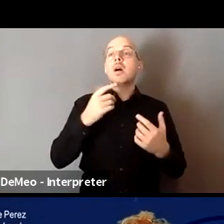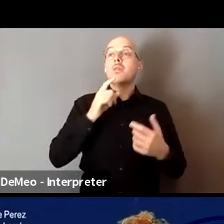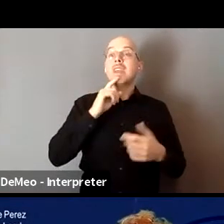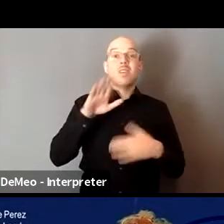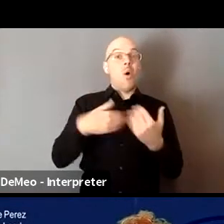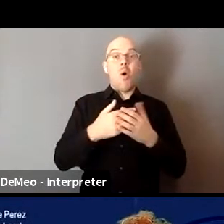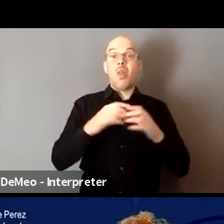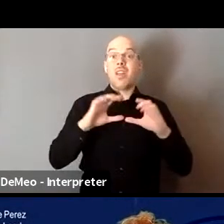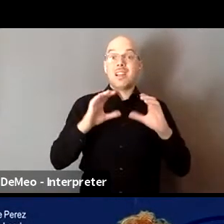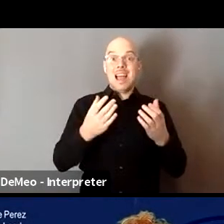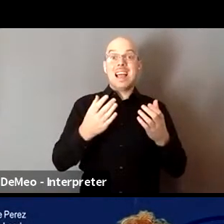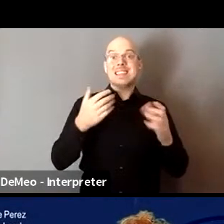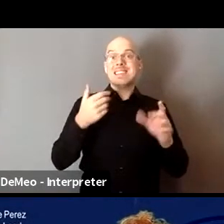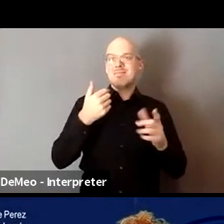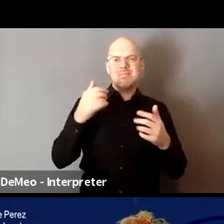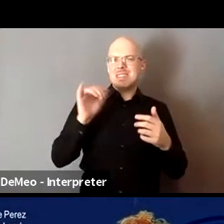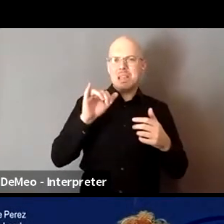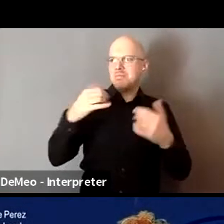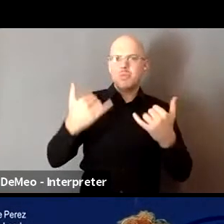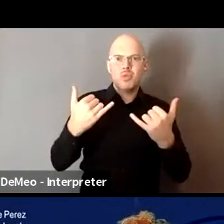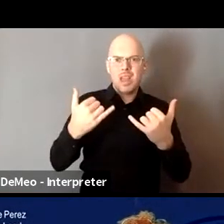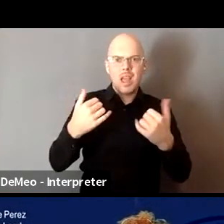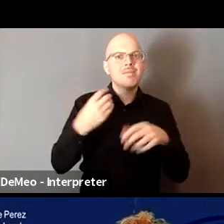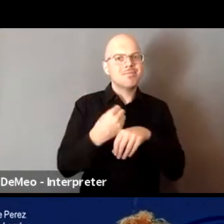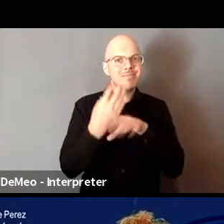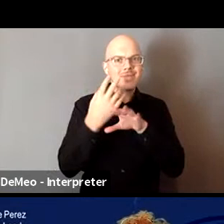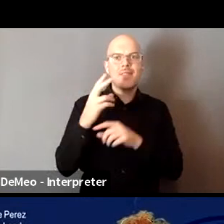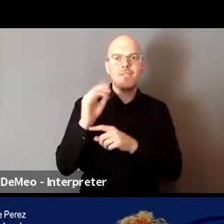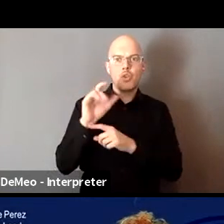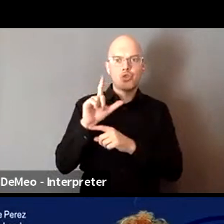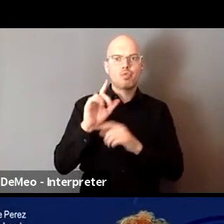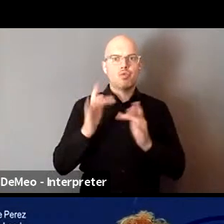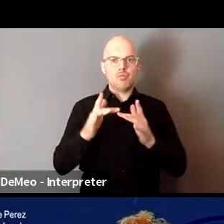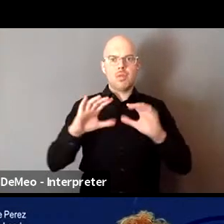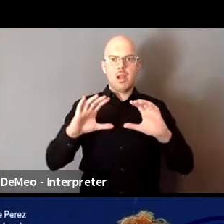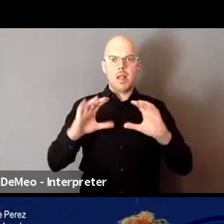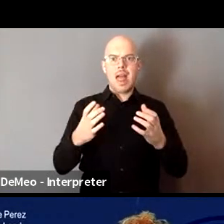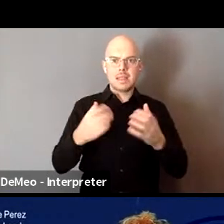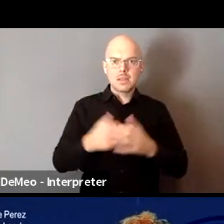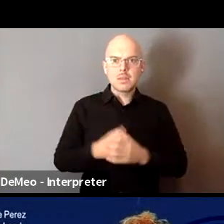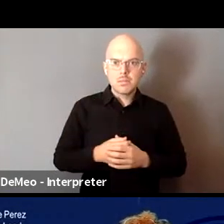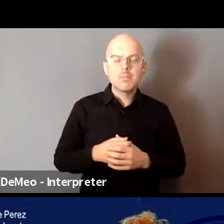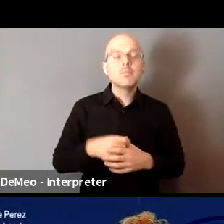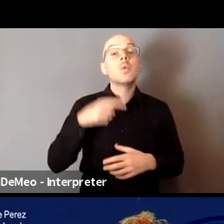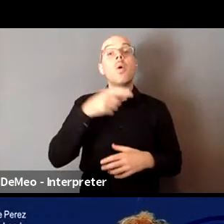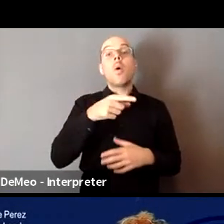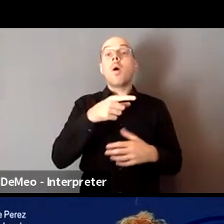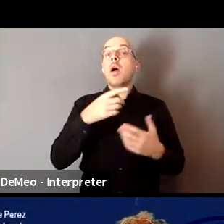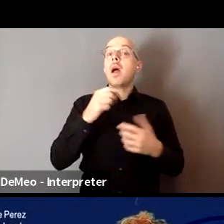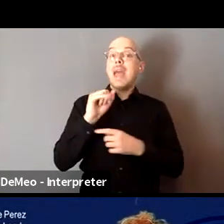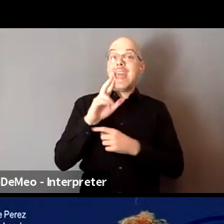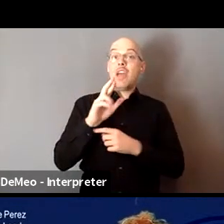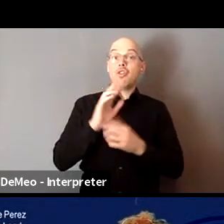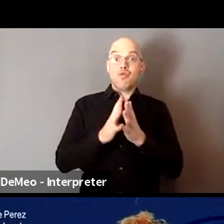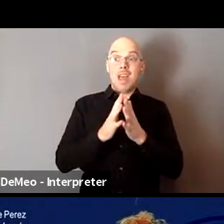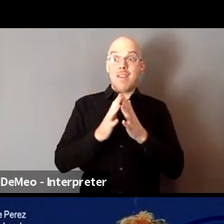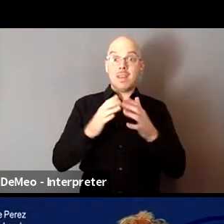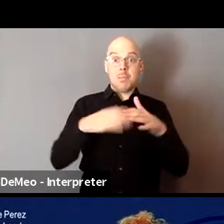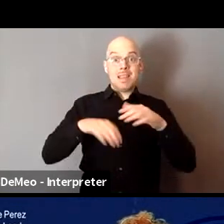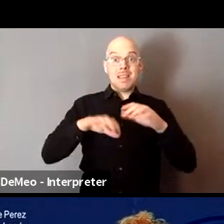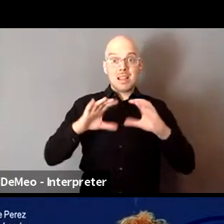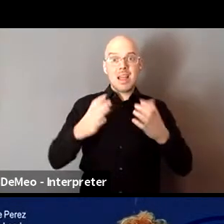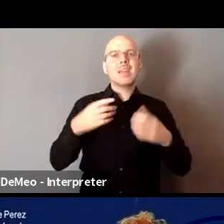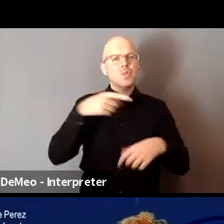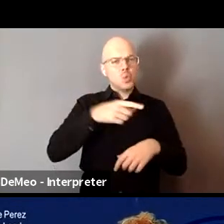So even though you'll be attending the class, the air traffic basics class, in a group of with a group of